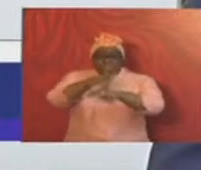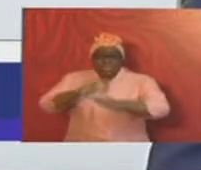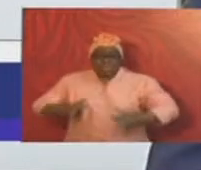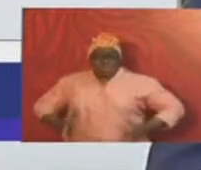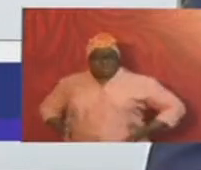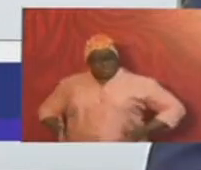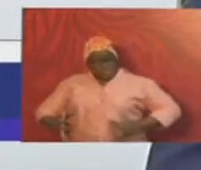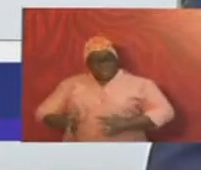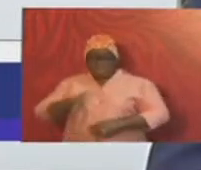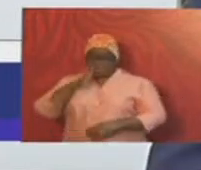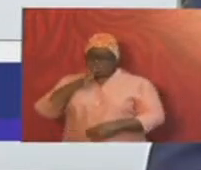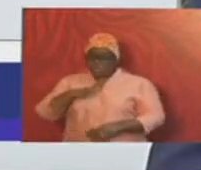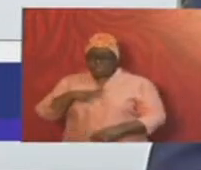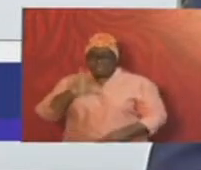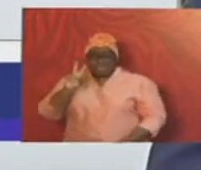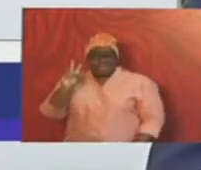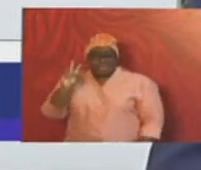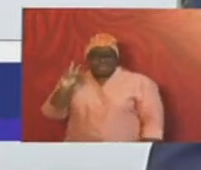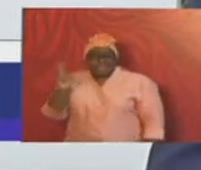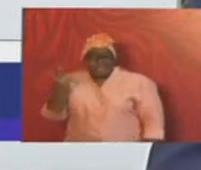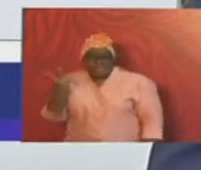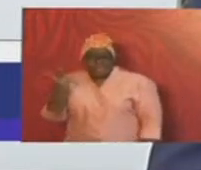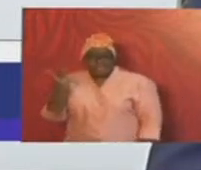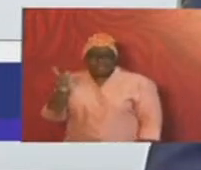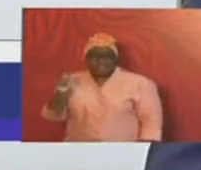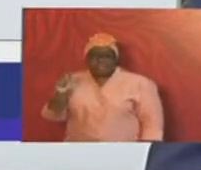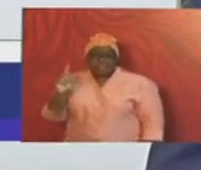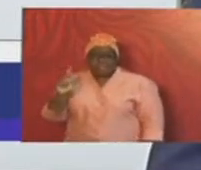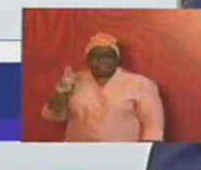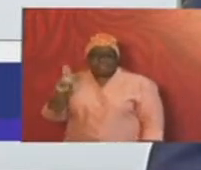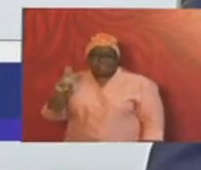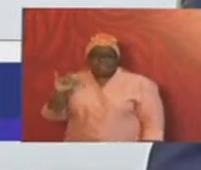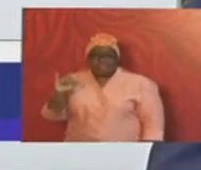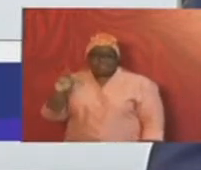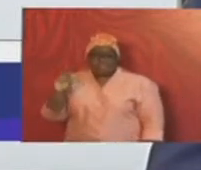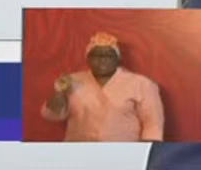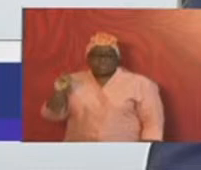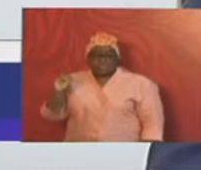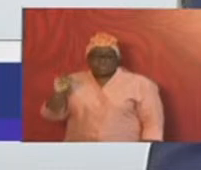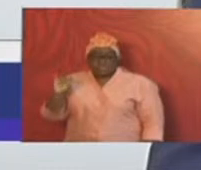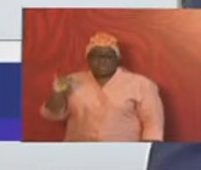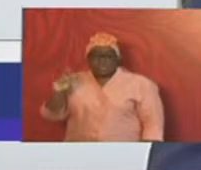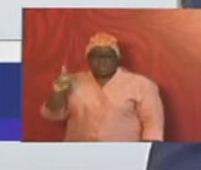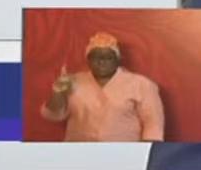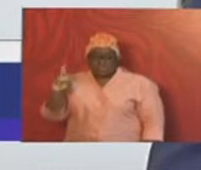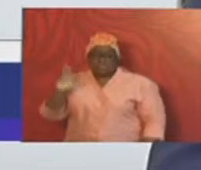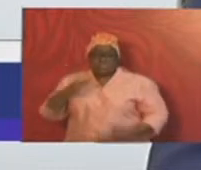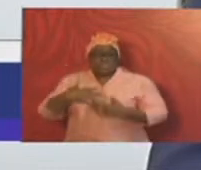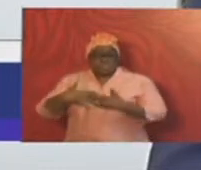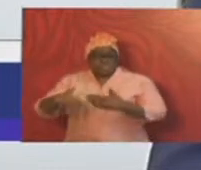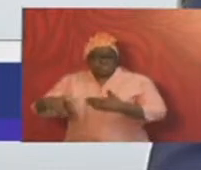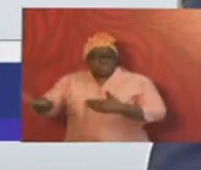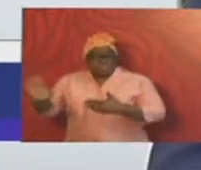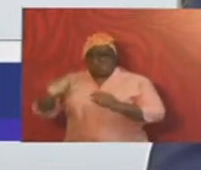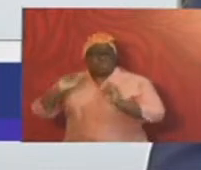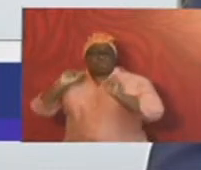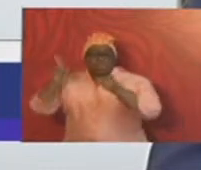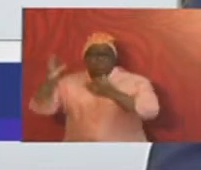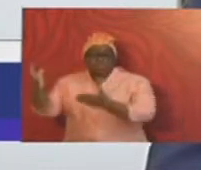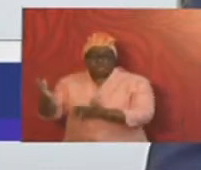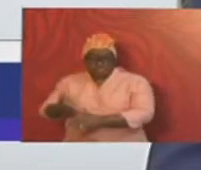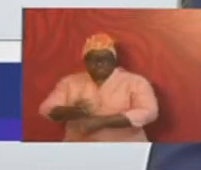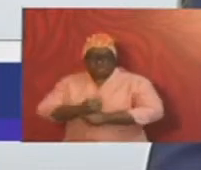onward to vaccination from both the public sector and the private sector. Dr. Adesh Sirju